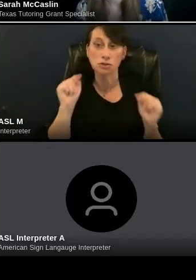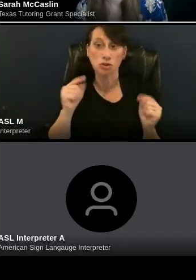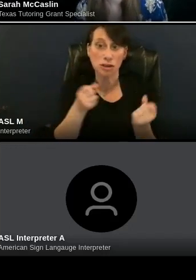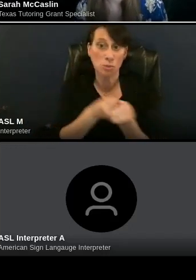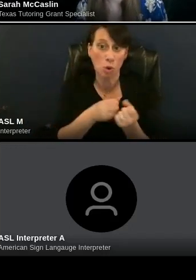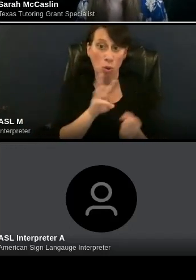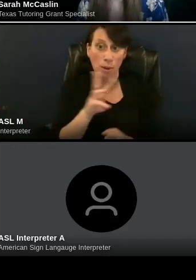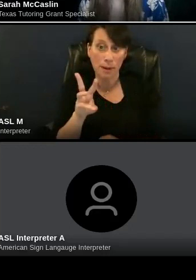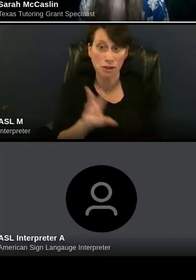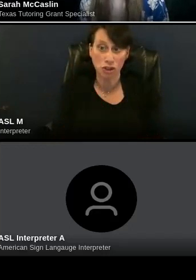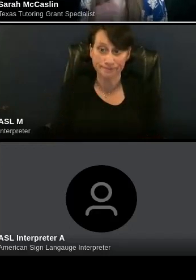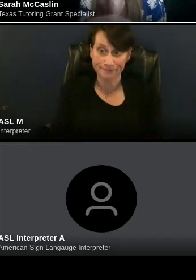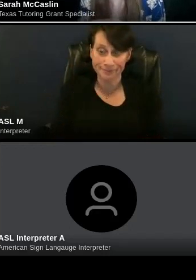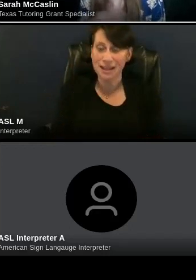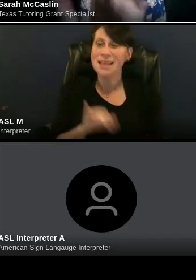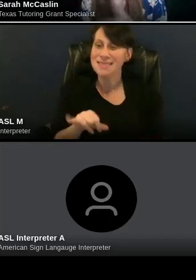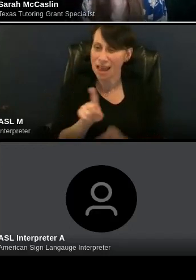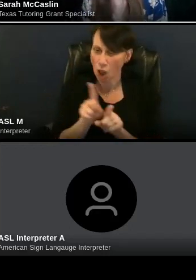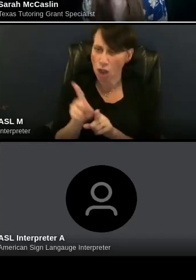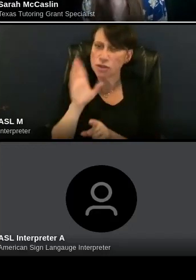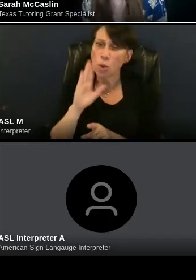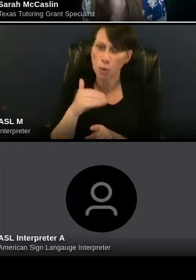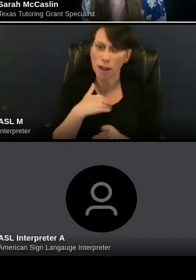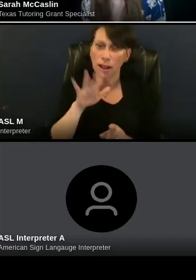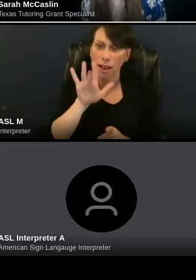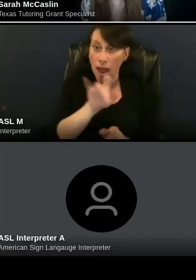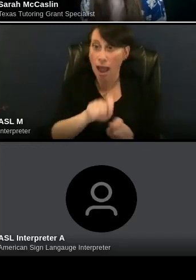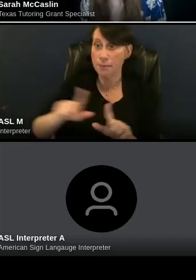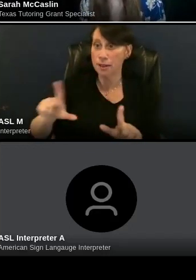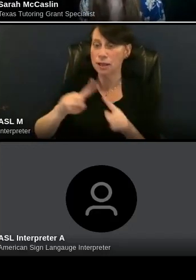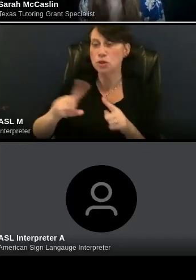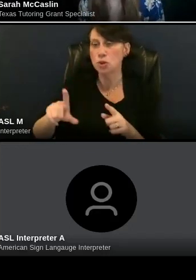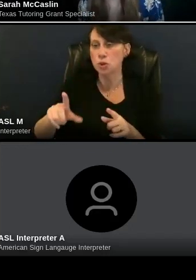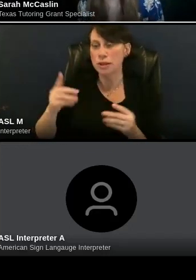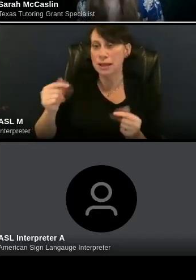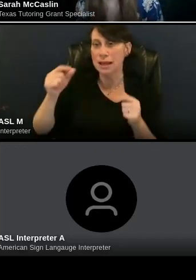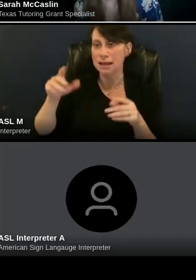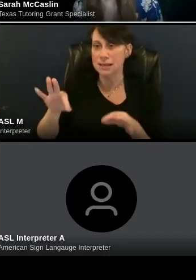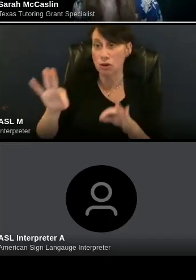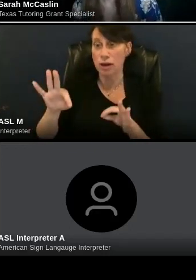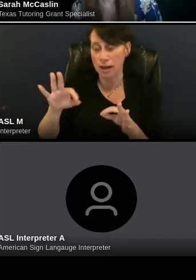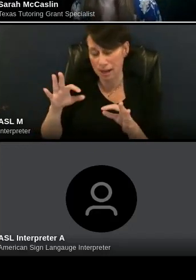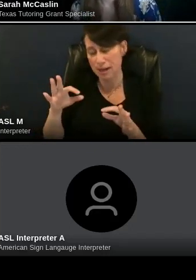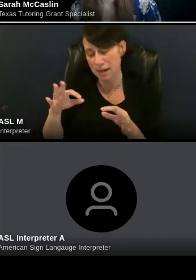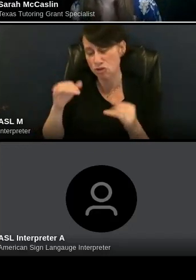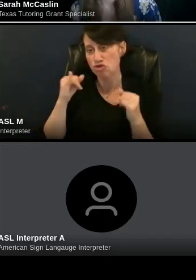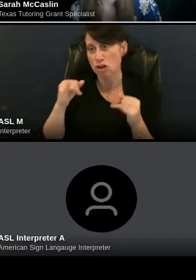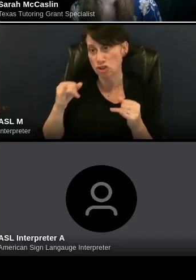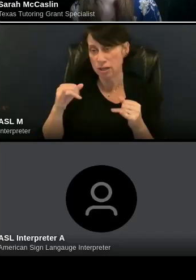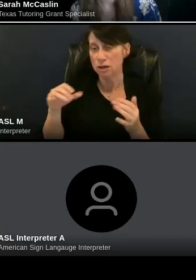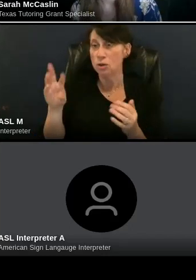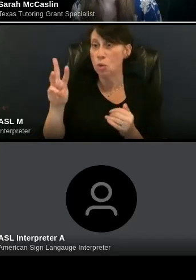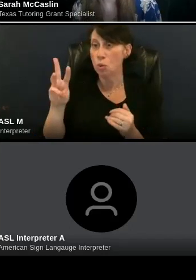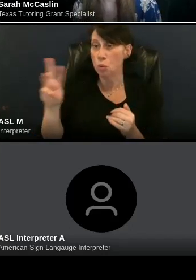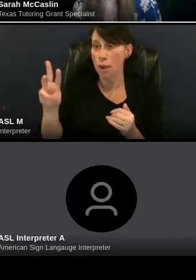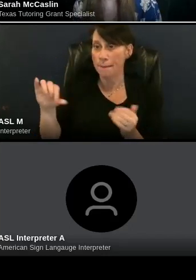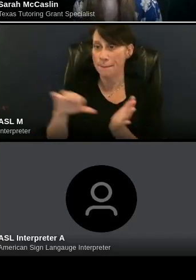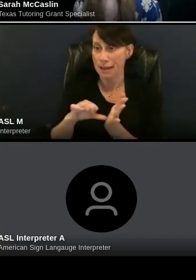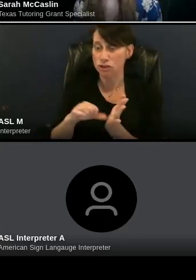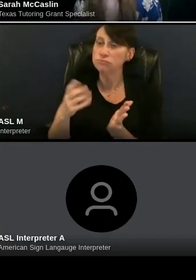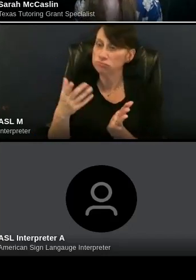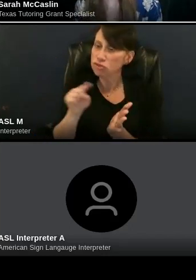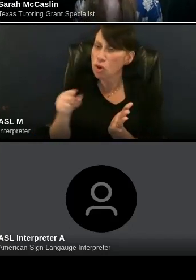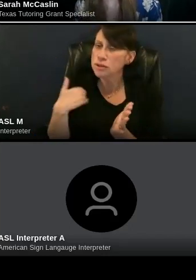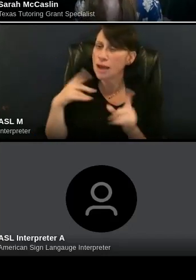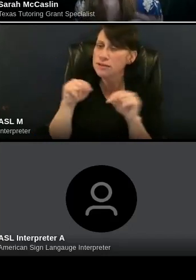Supports webpage, which will also hyperlink you to the Accelerated Instruction webpage. And both of those have some templates